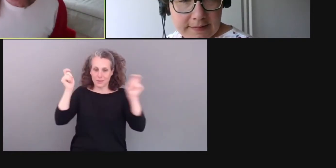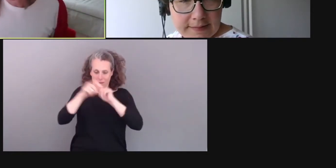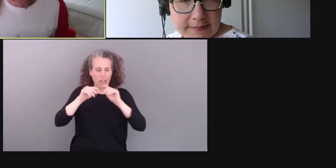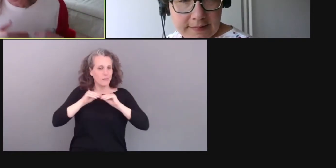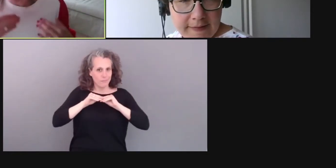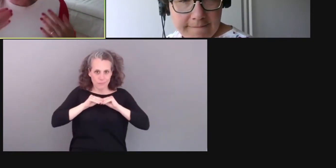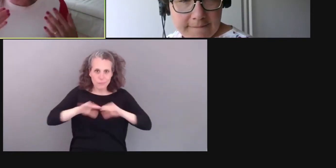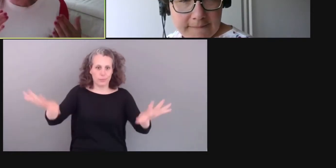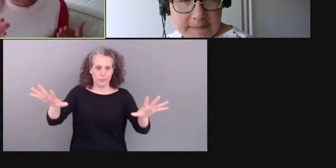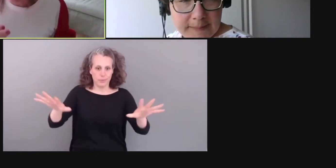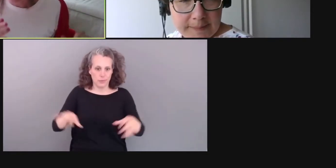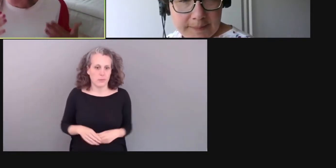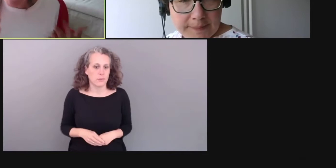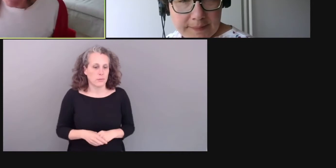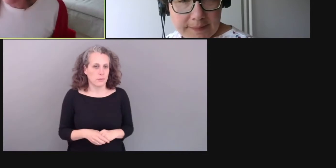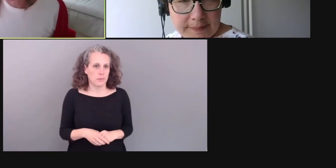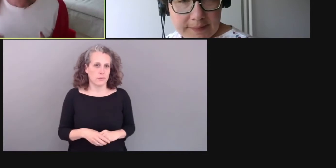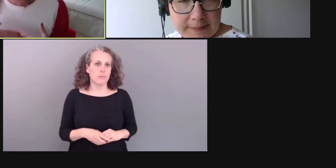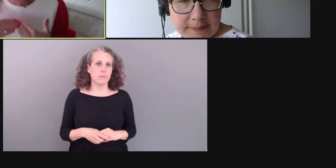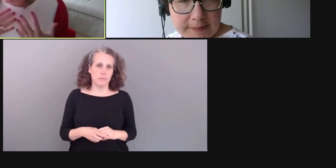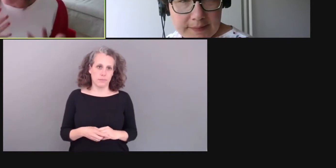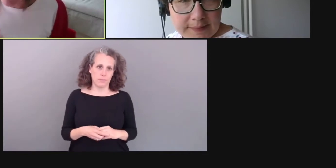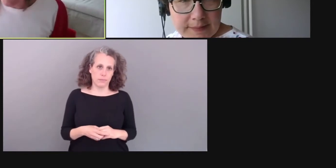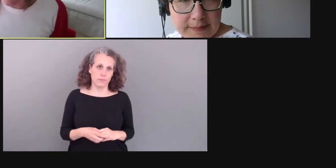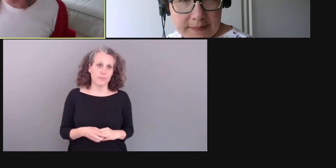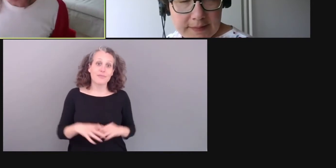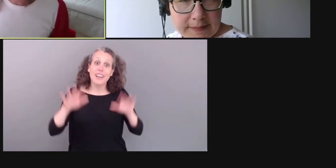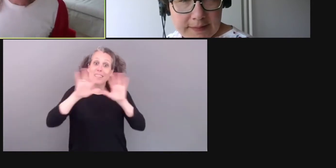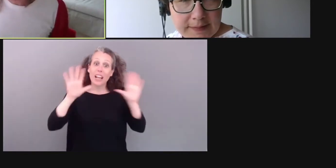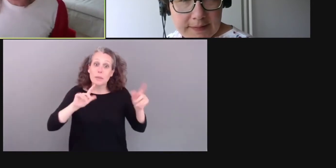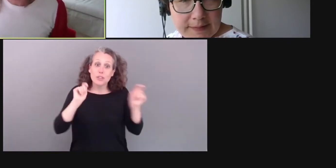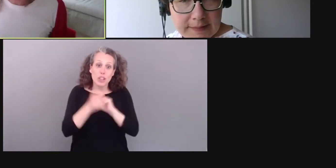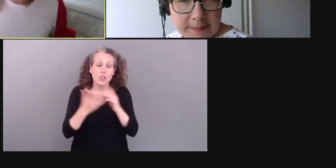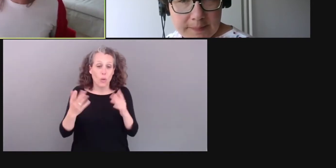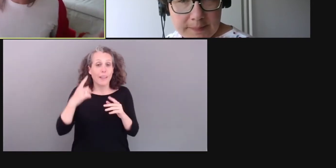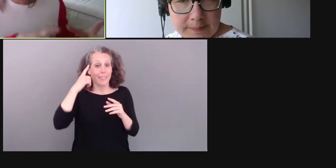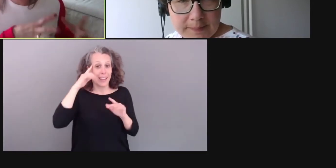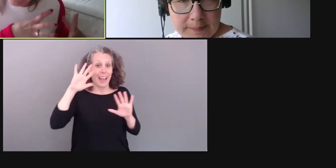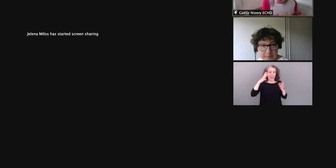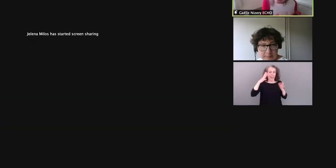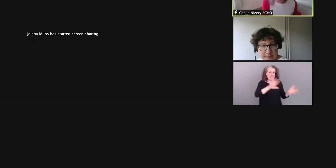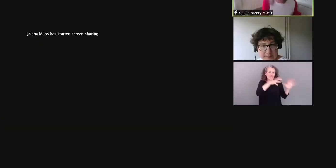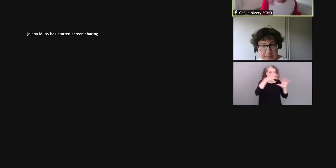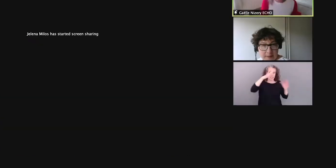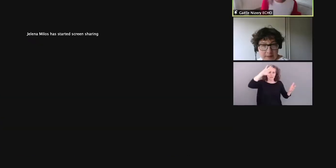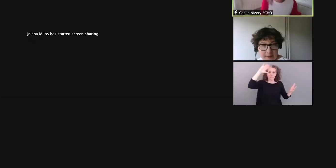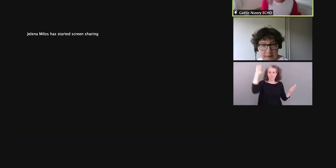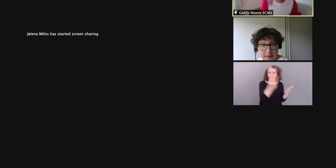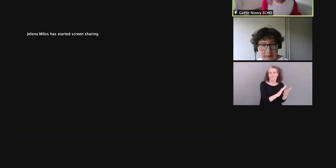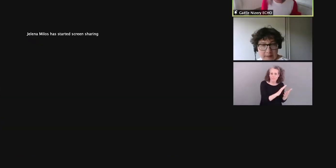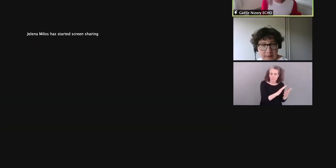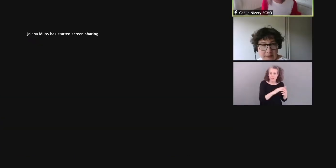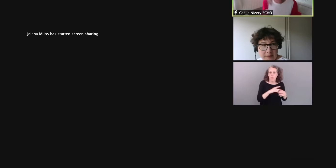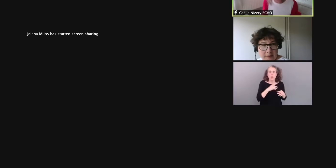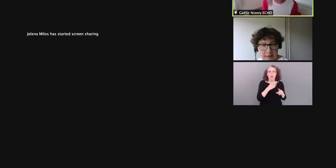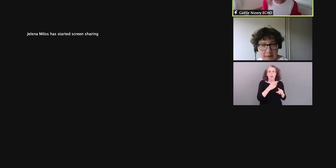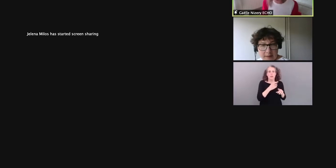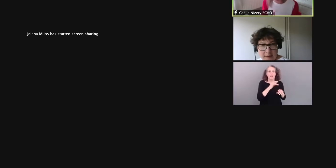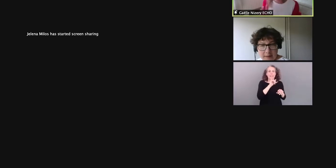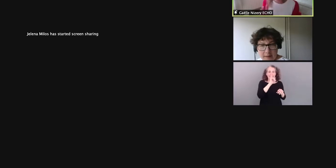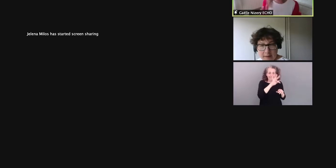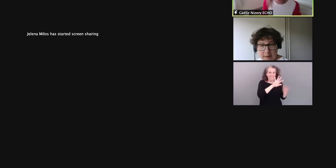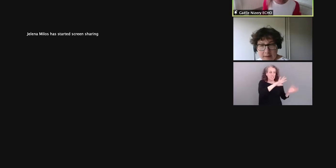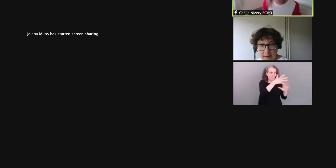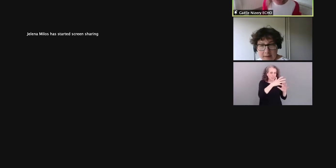climate change. This it means working more on disaster risk reduction, disaster preparedness, but